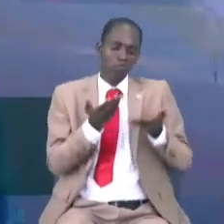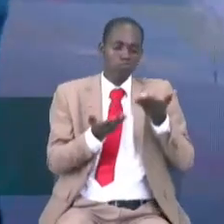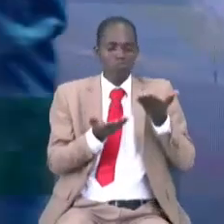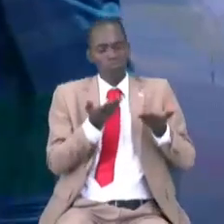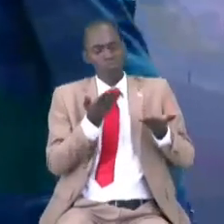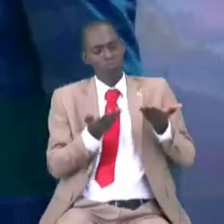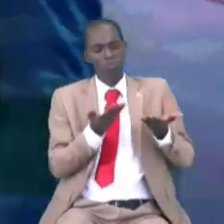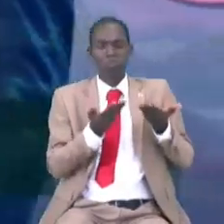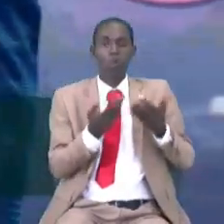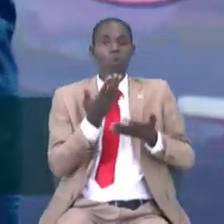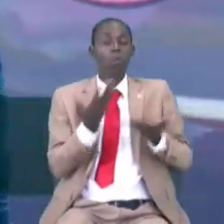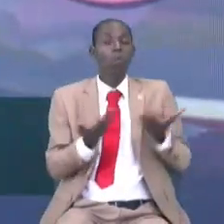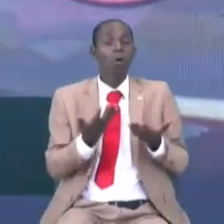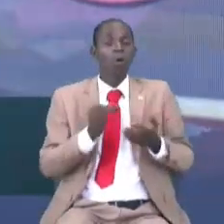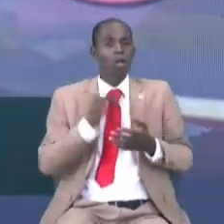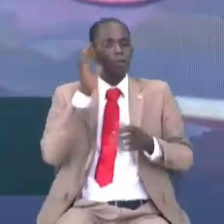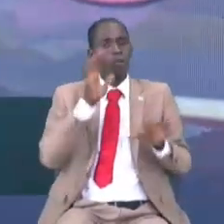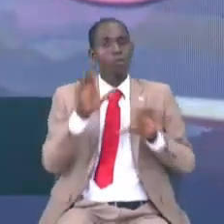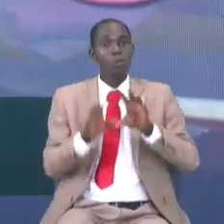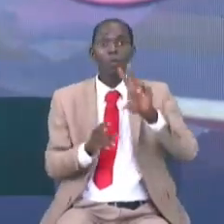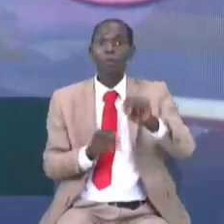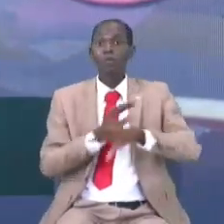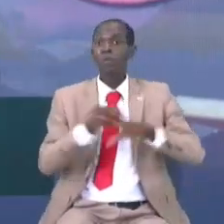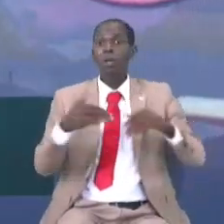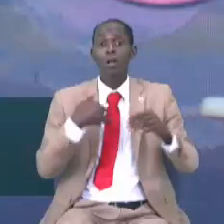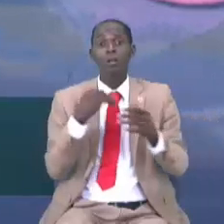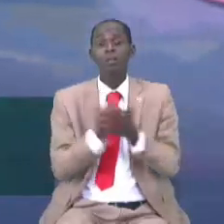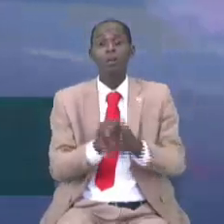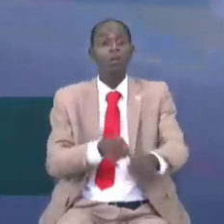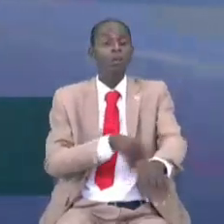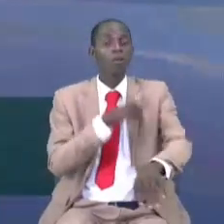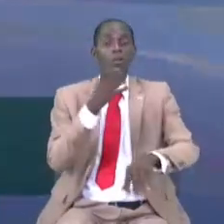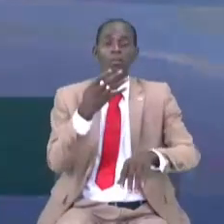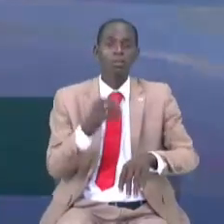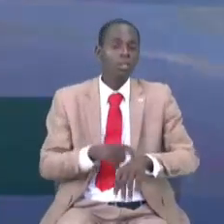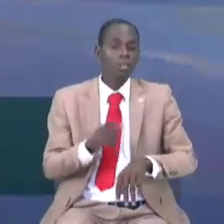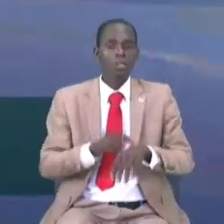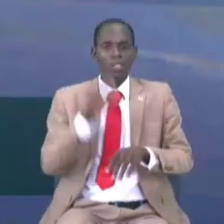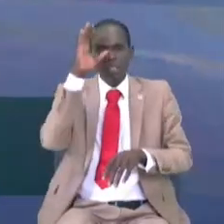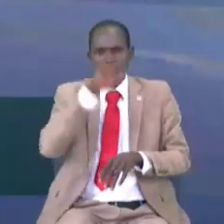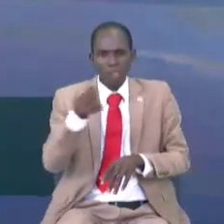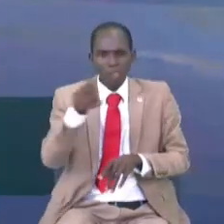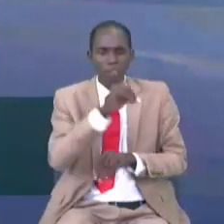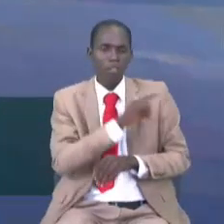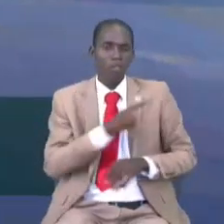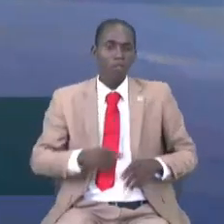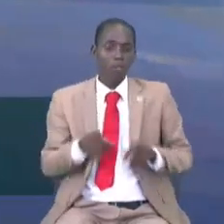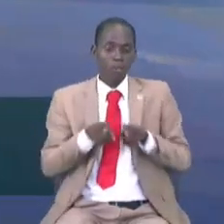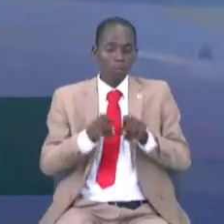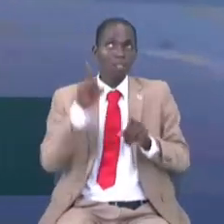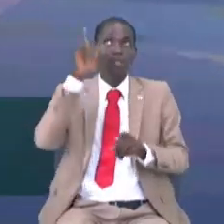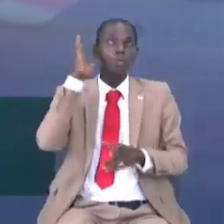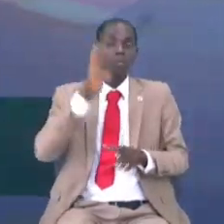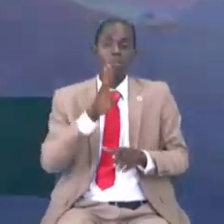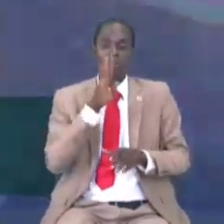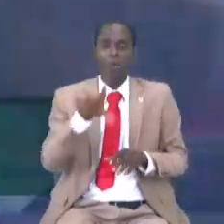luxury of time. Seek ye the Lord while he may be found. Call ye upon him while it's near. How do